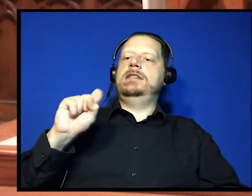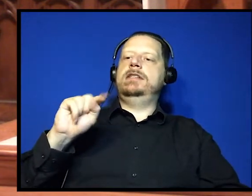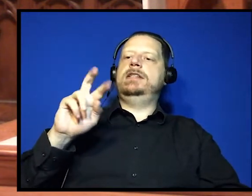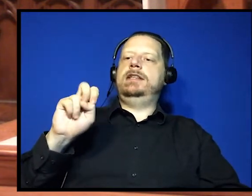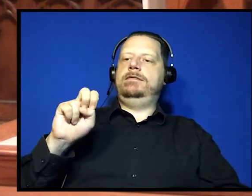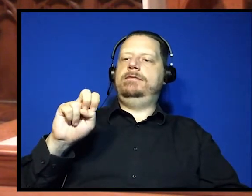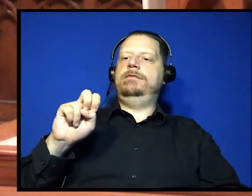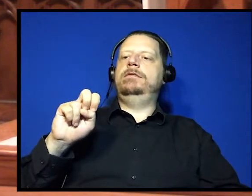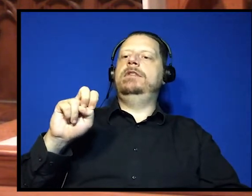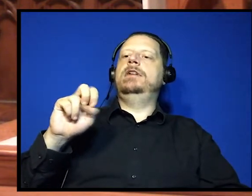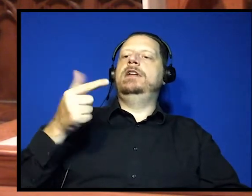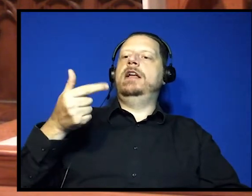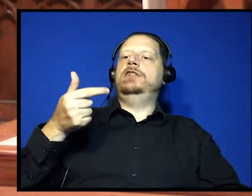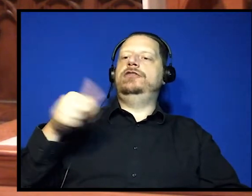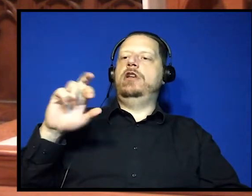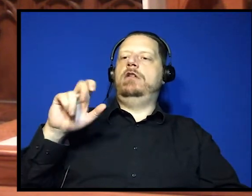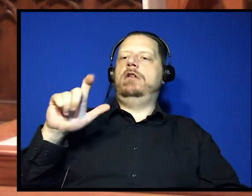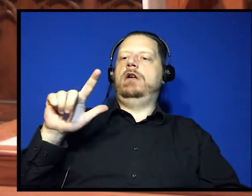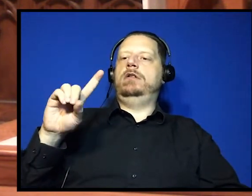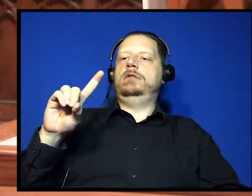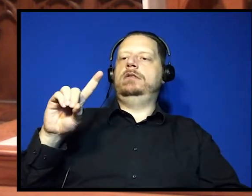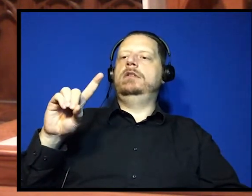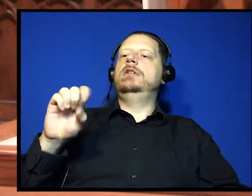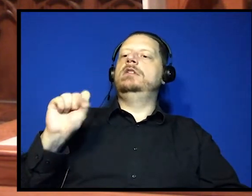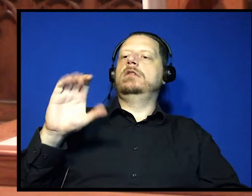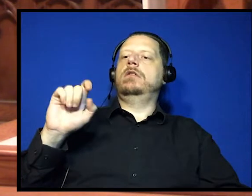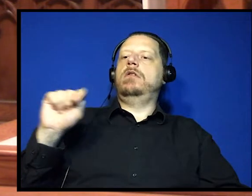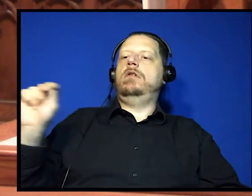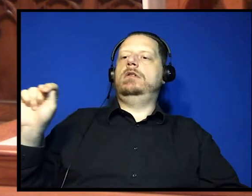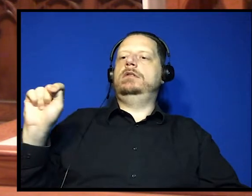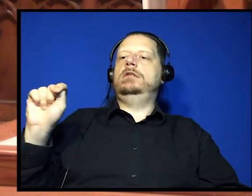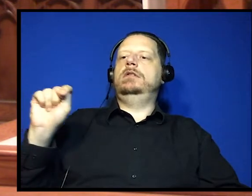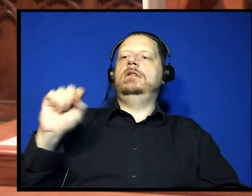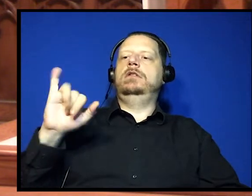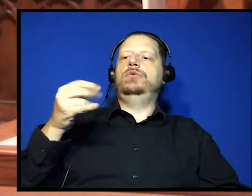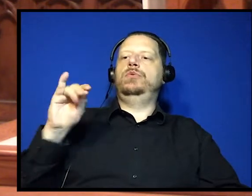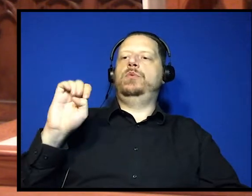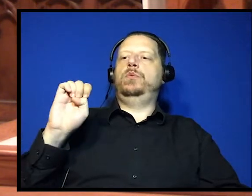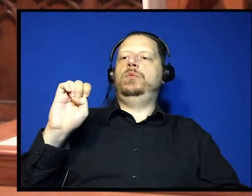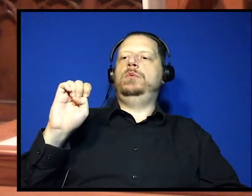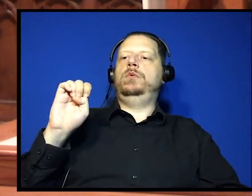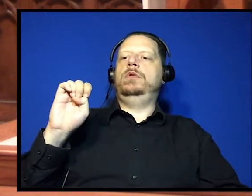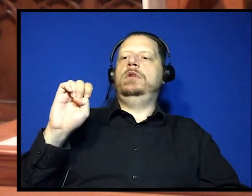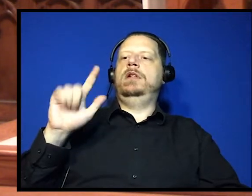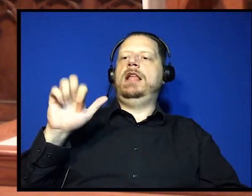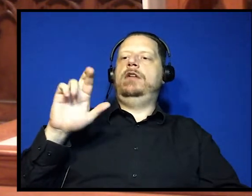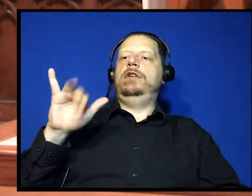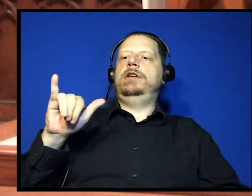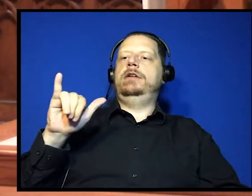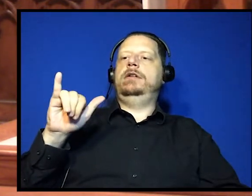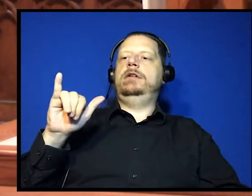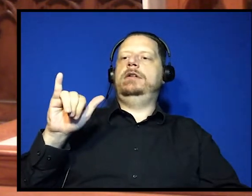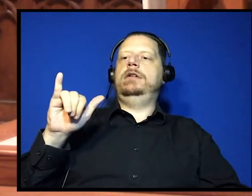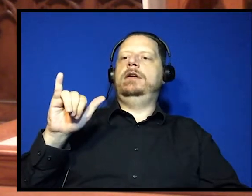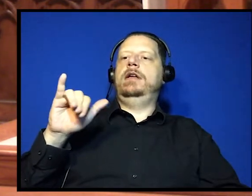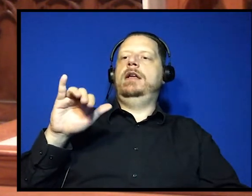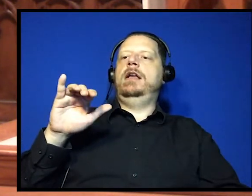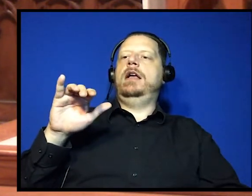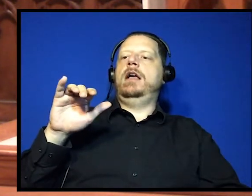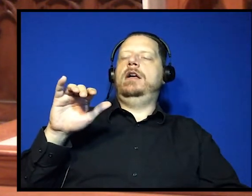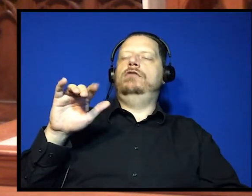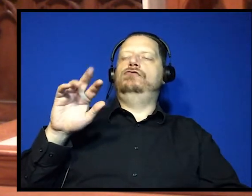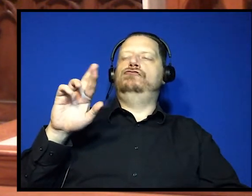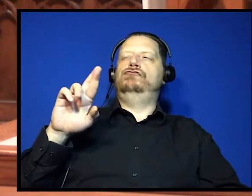Steve, Gerald, Scott, Joe, Larry, and